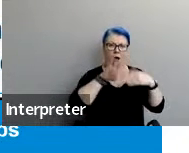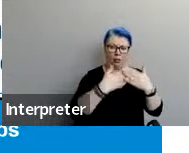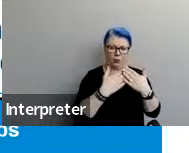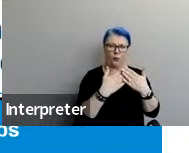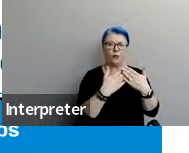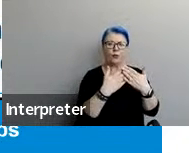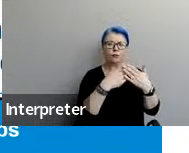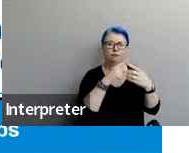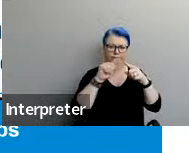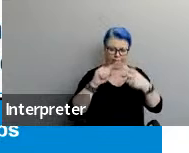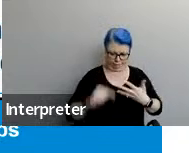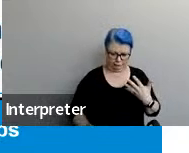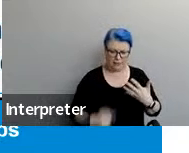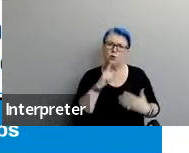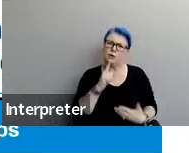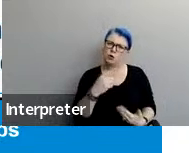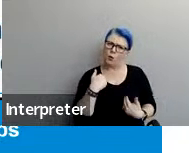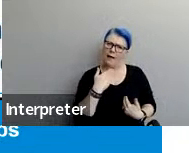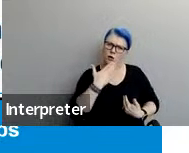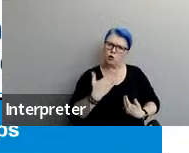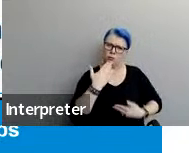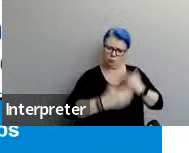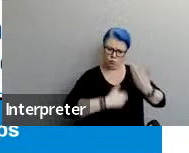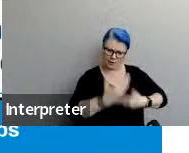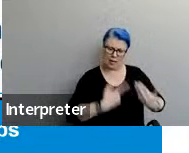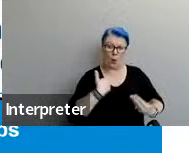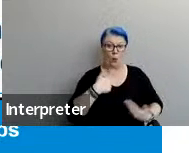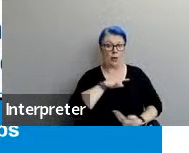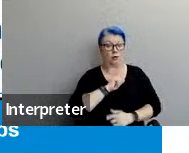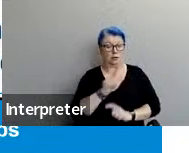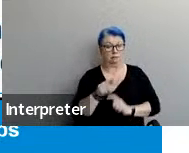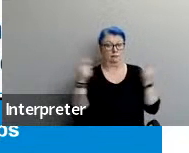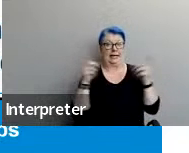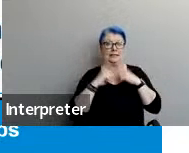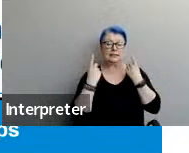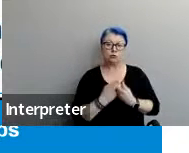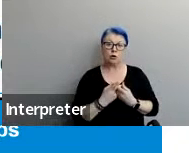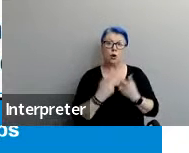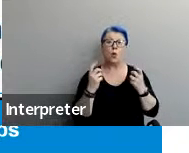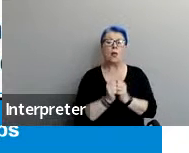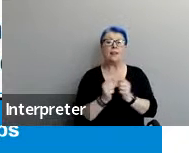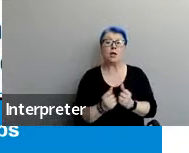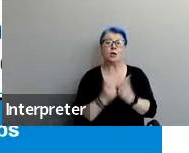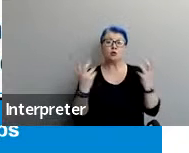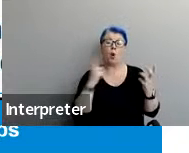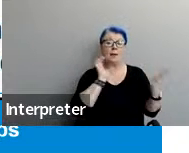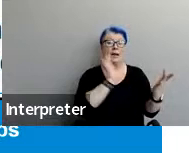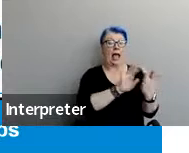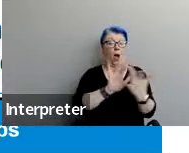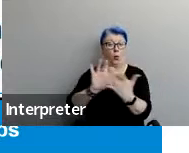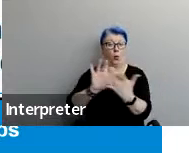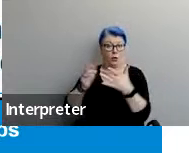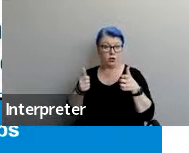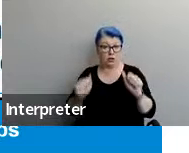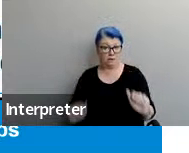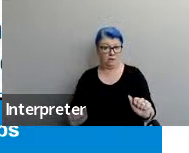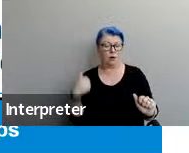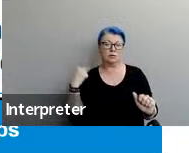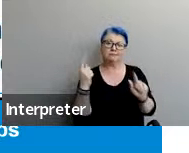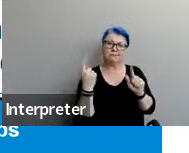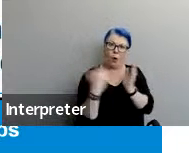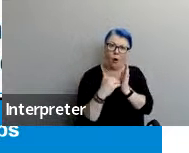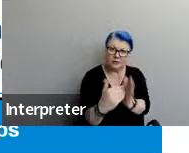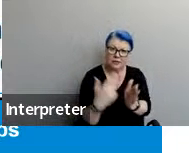have a good process. Being such a large district with so many different outreach efforts, oftentimes we may